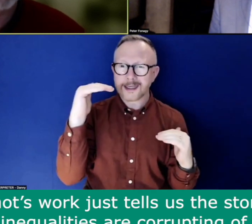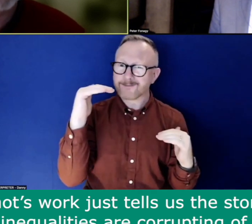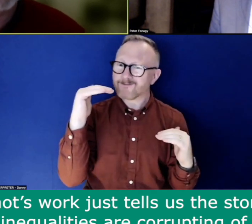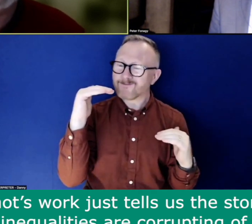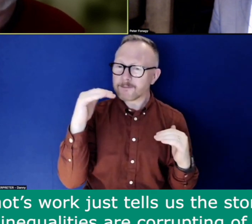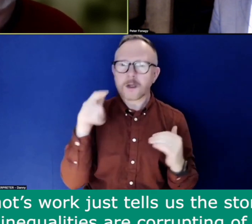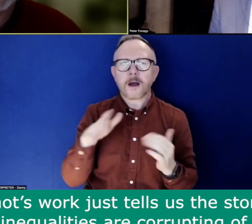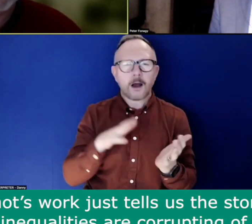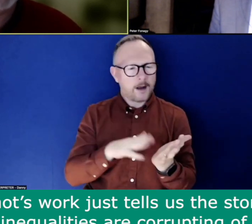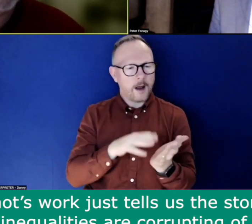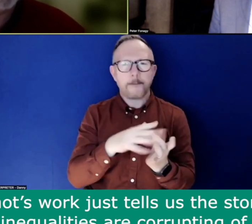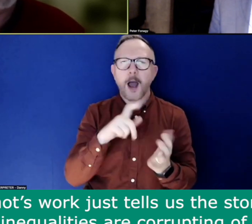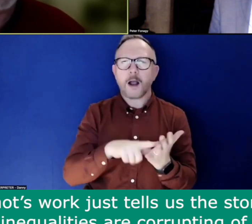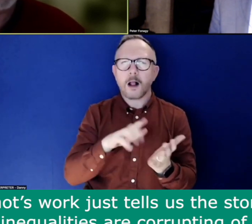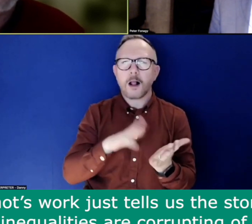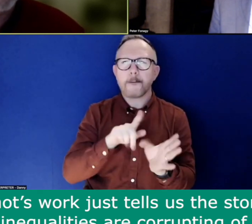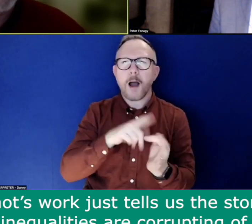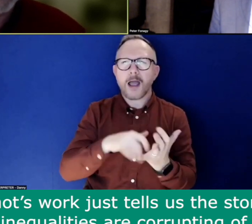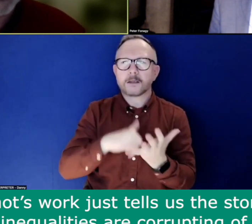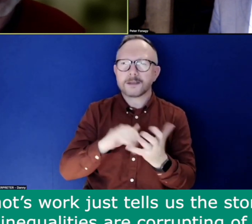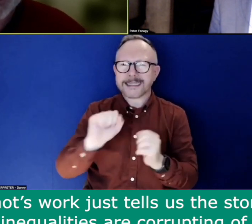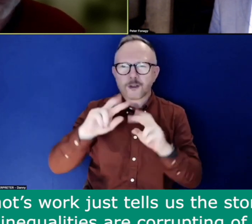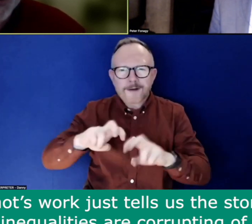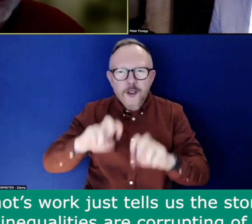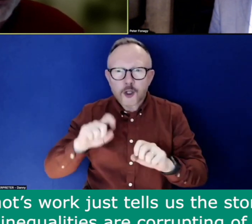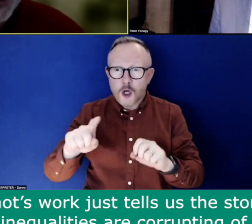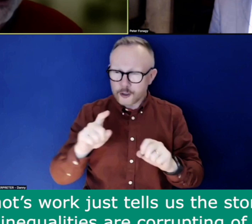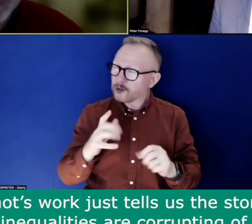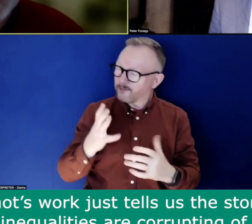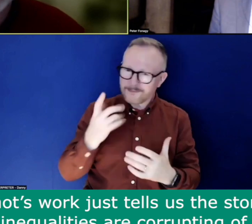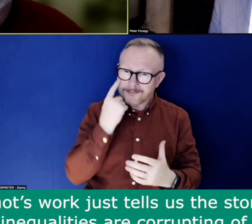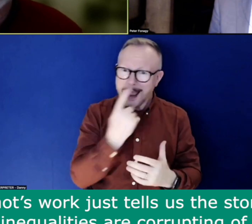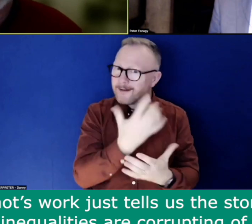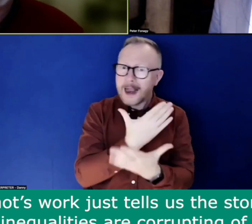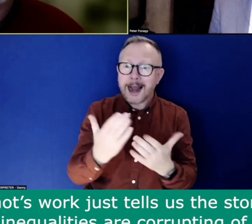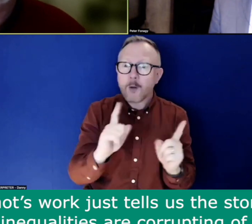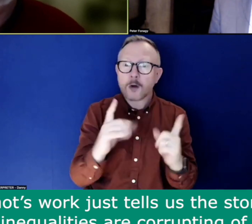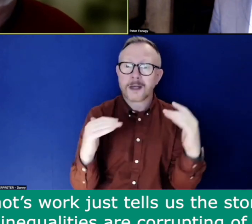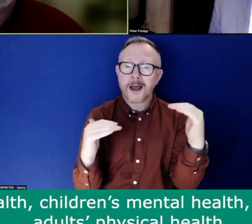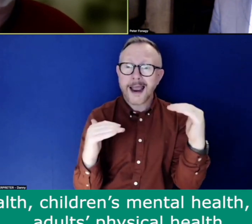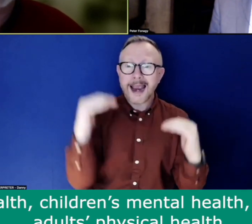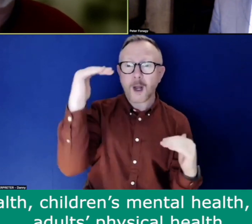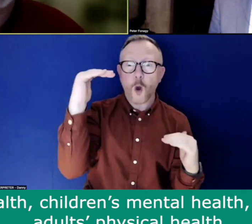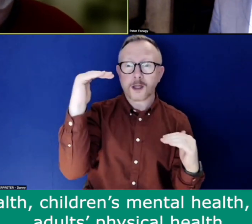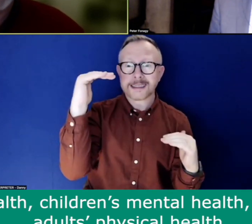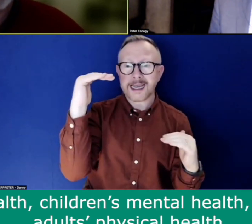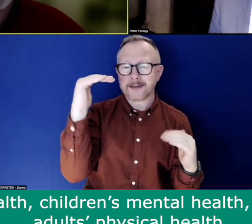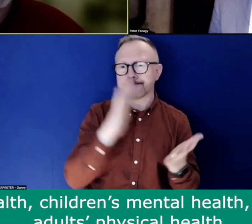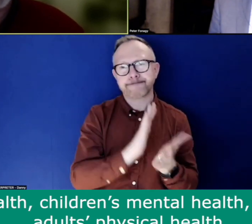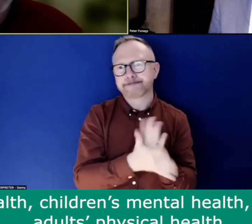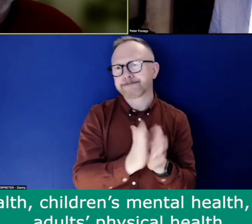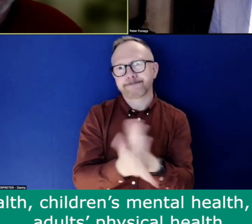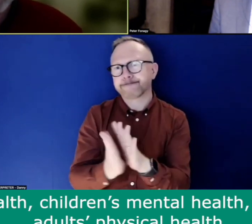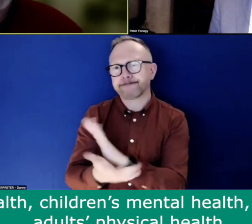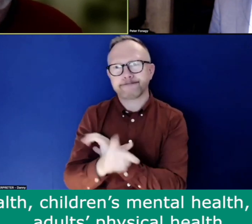us the story again and again and again. Inequalities are corrupting of everything. Children's physical health,